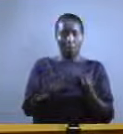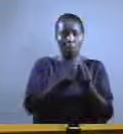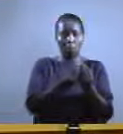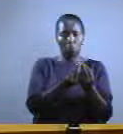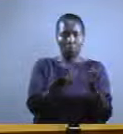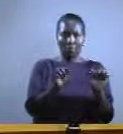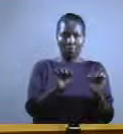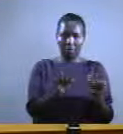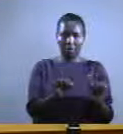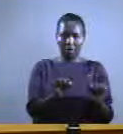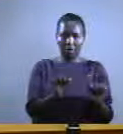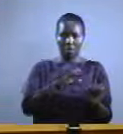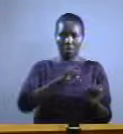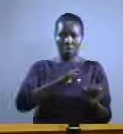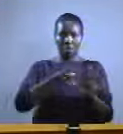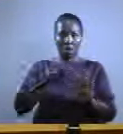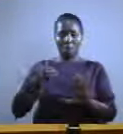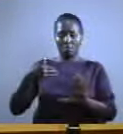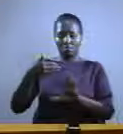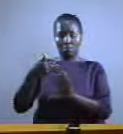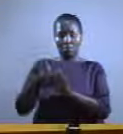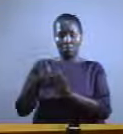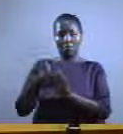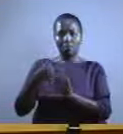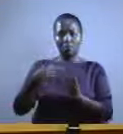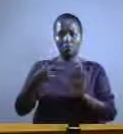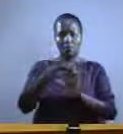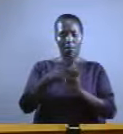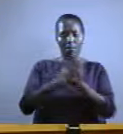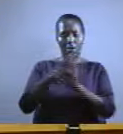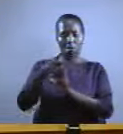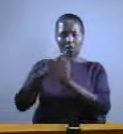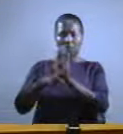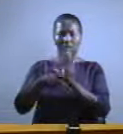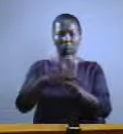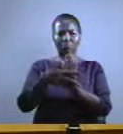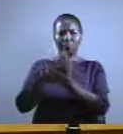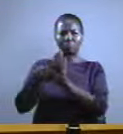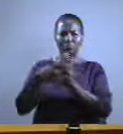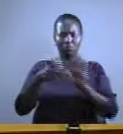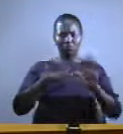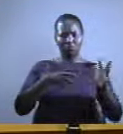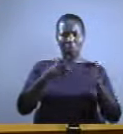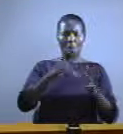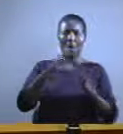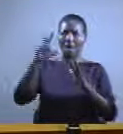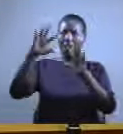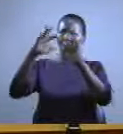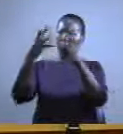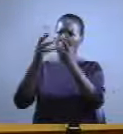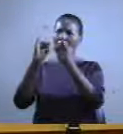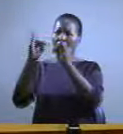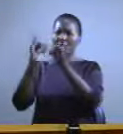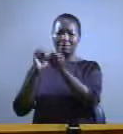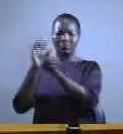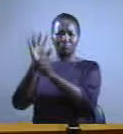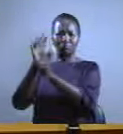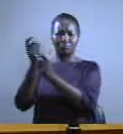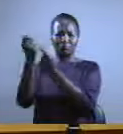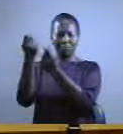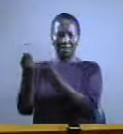precisely this fiscal policy adopted in advance of the international economic crisis that has enabled the country to